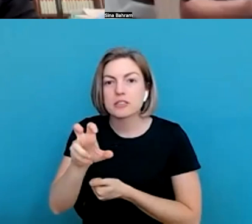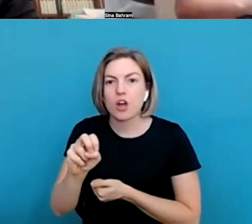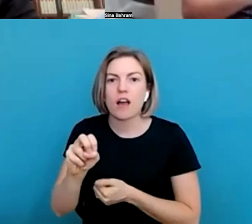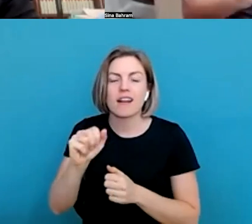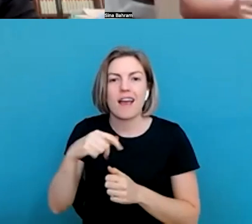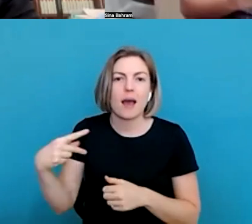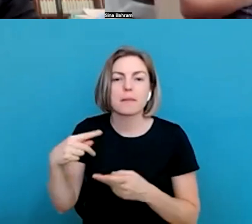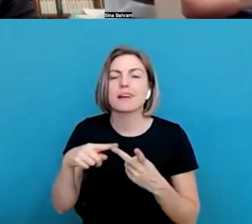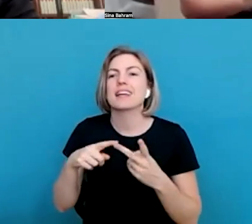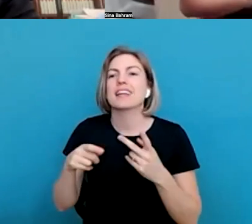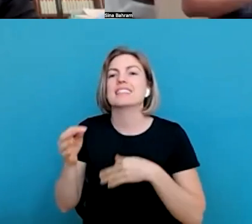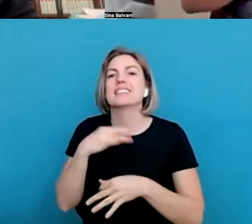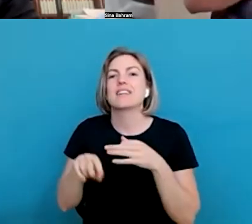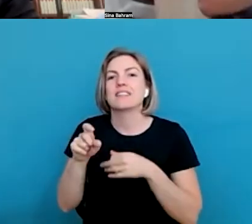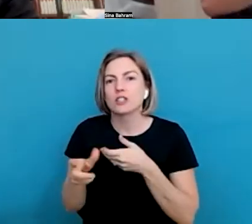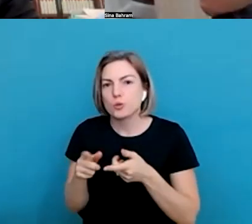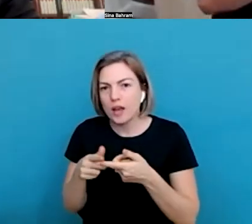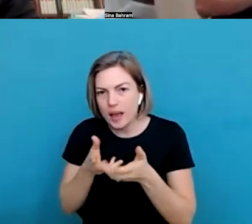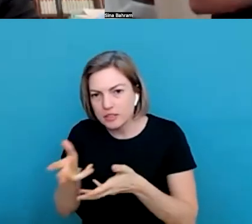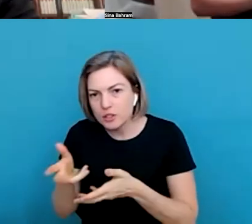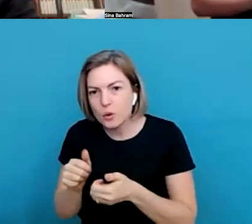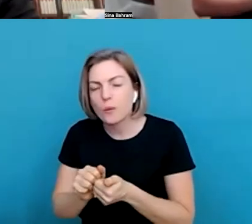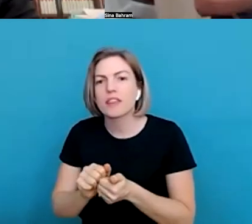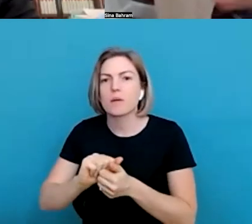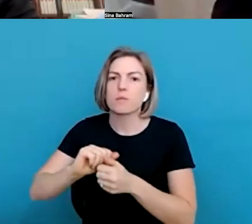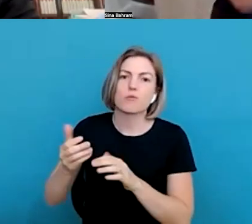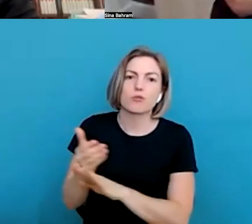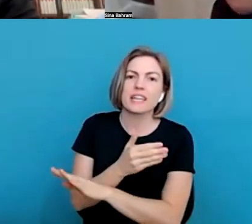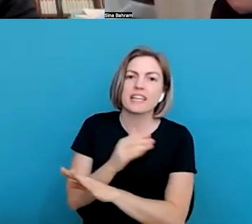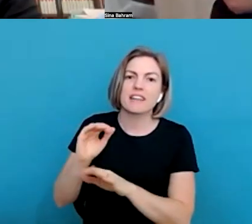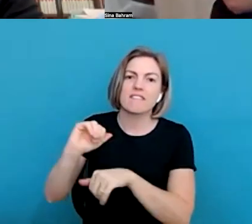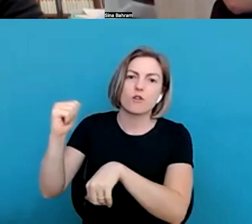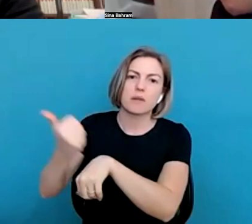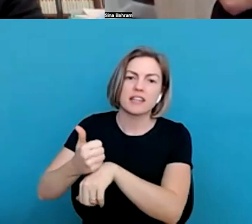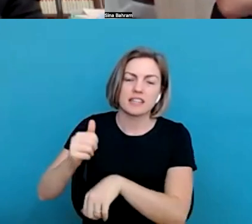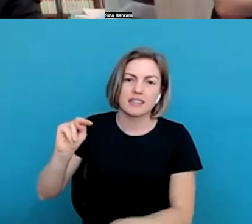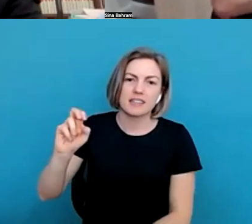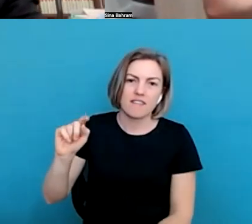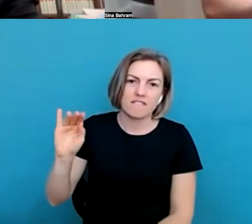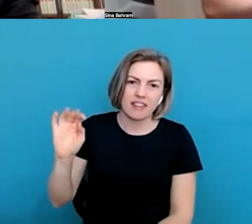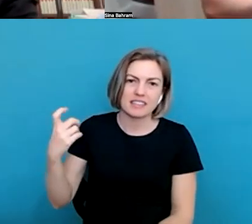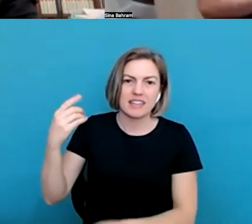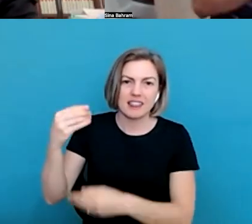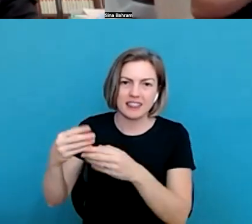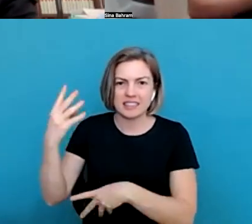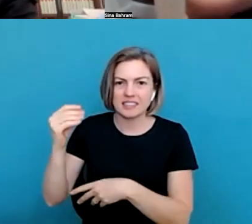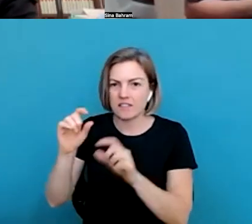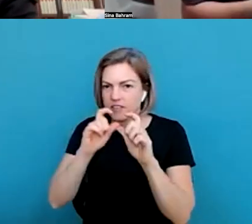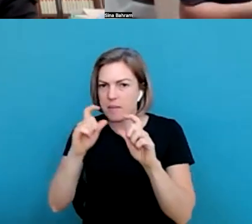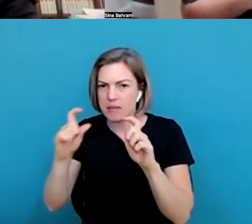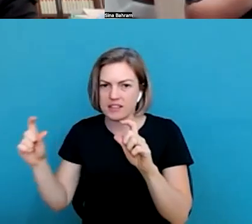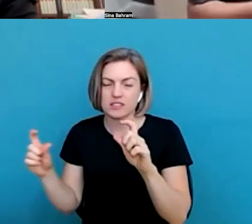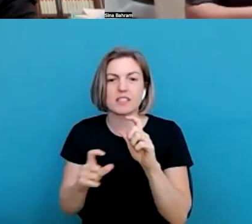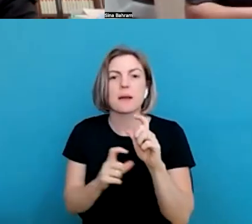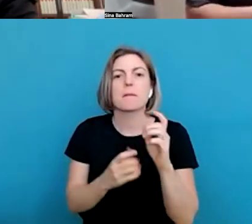of needing to interact with a pre-formulated Netflix list of thumbnails, which may not